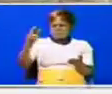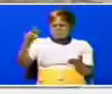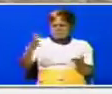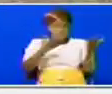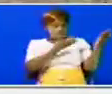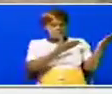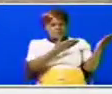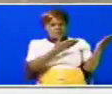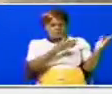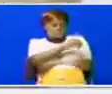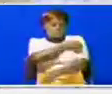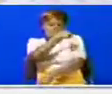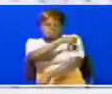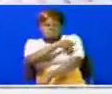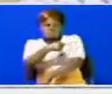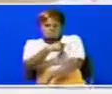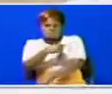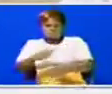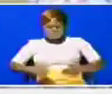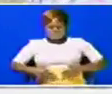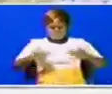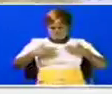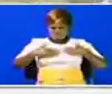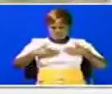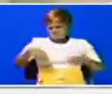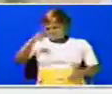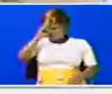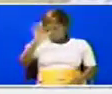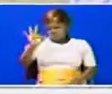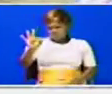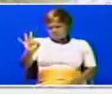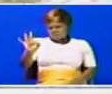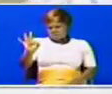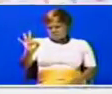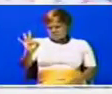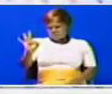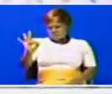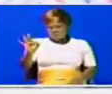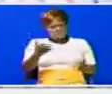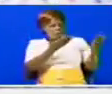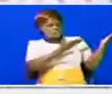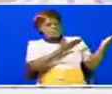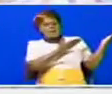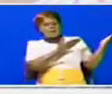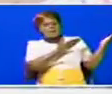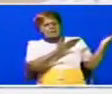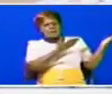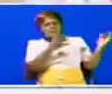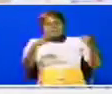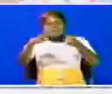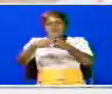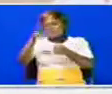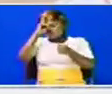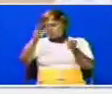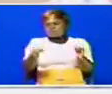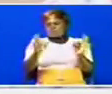at the Lomelo dispensary, the bodies of the three who succumbed to the gunshot wounds are currently lying here, together with the nine officers